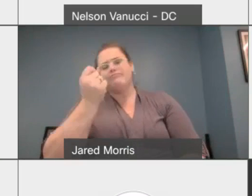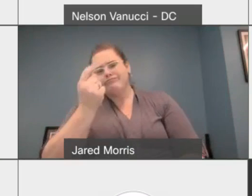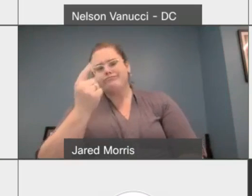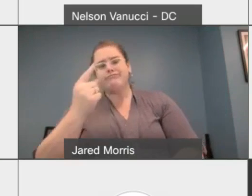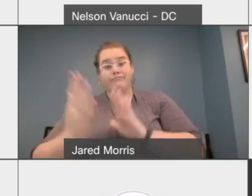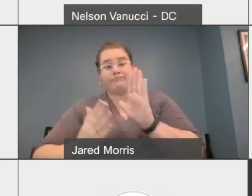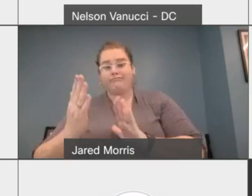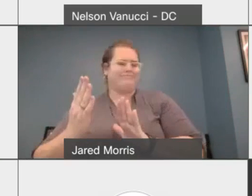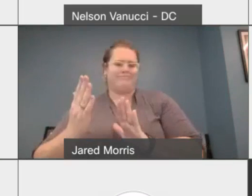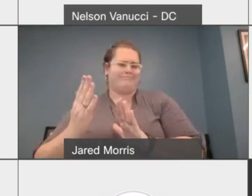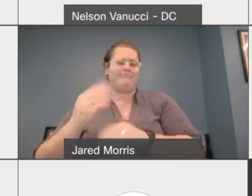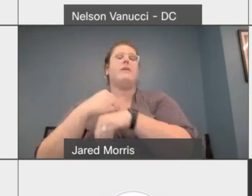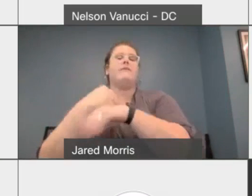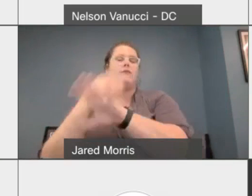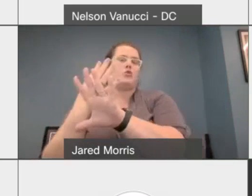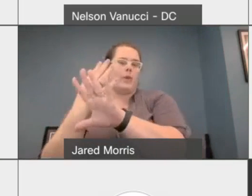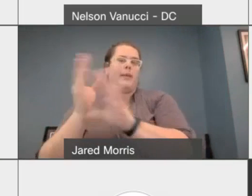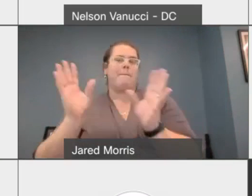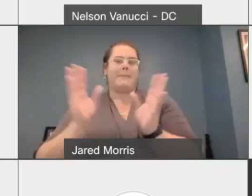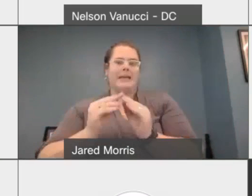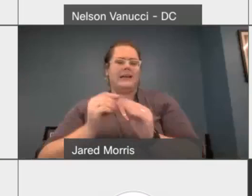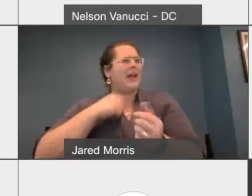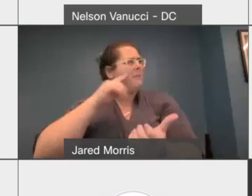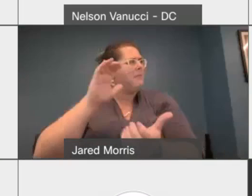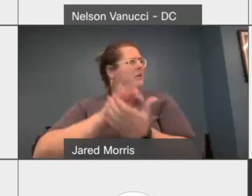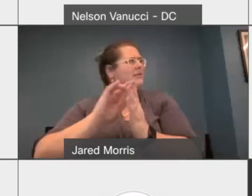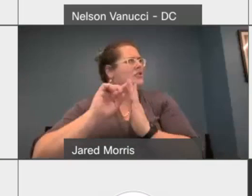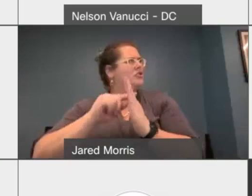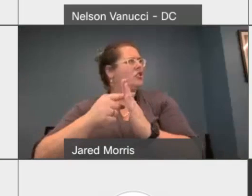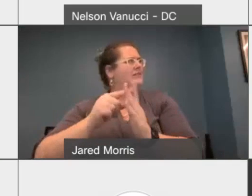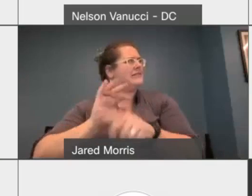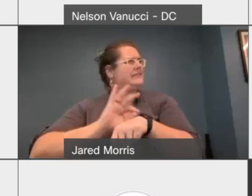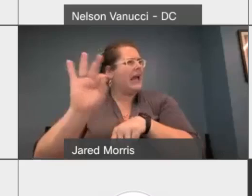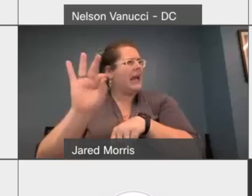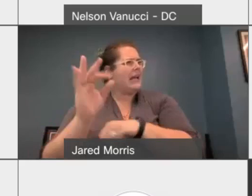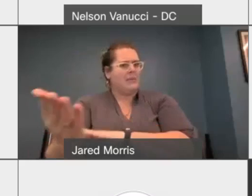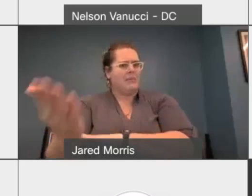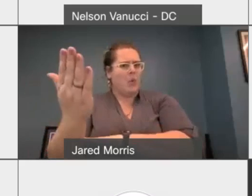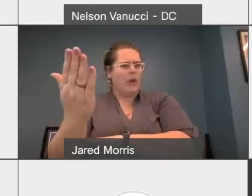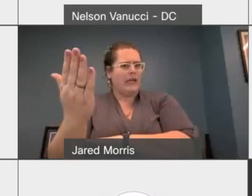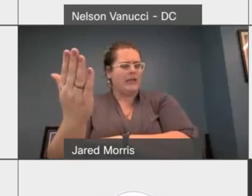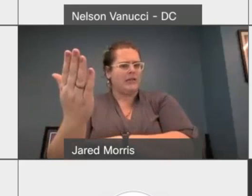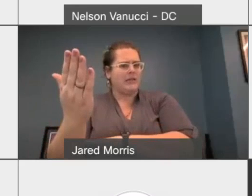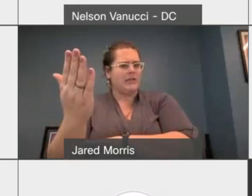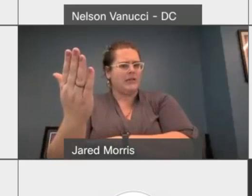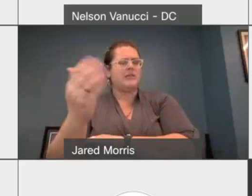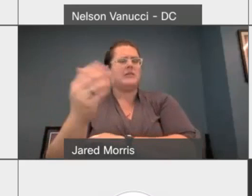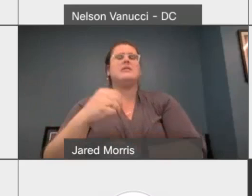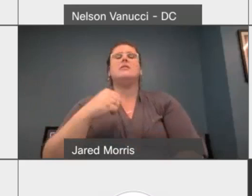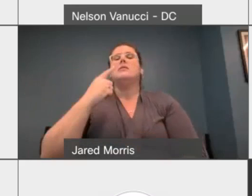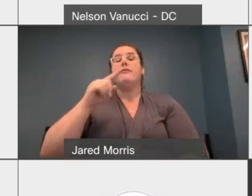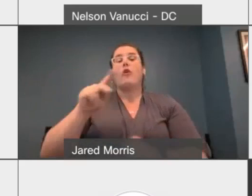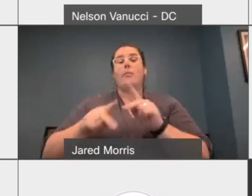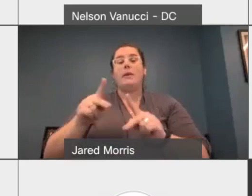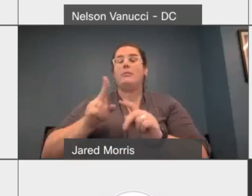meeting. I think it starts at 9. And then that is for people to catch up